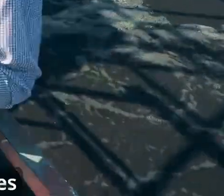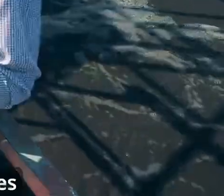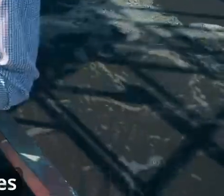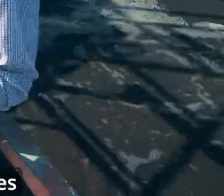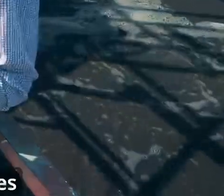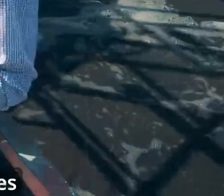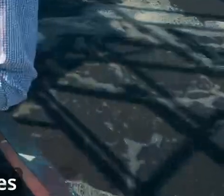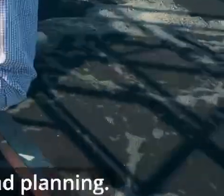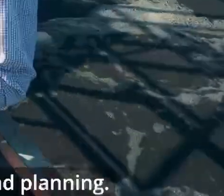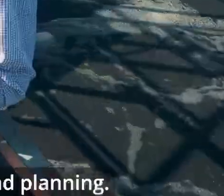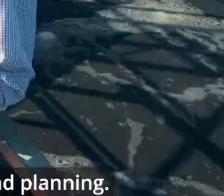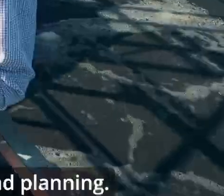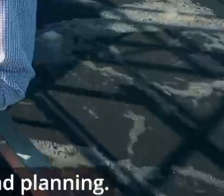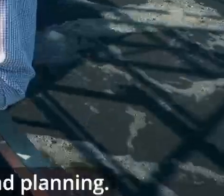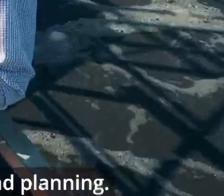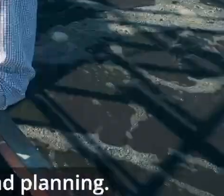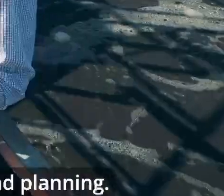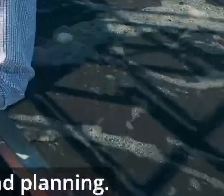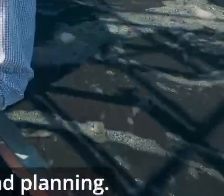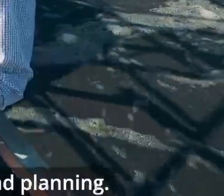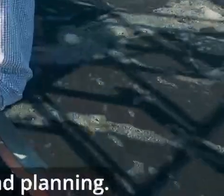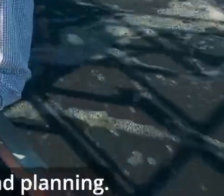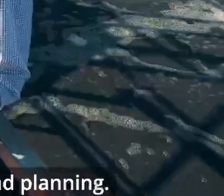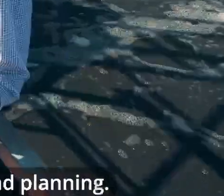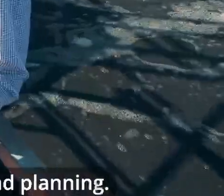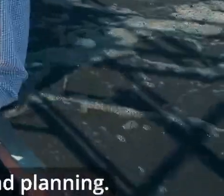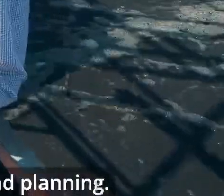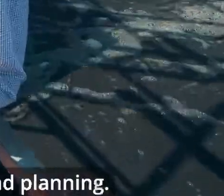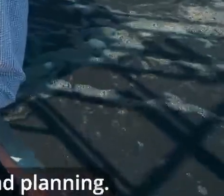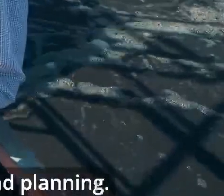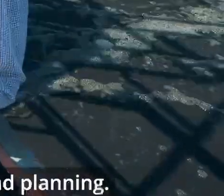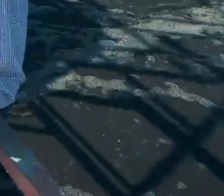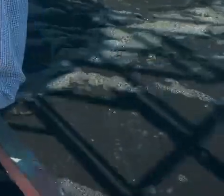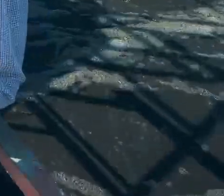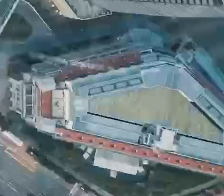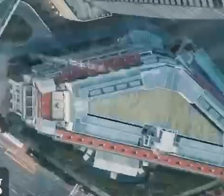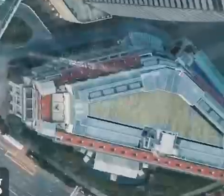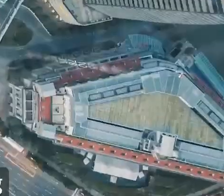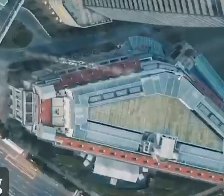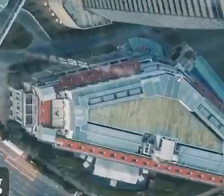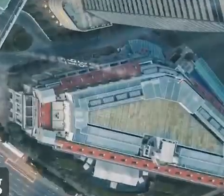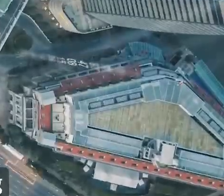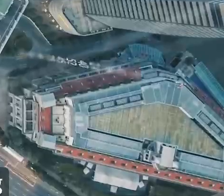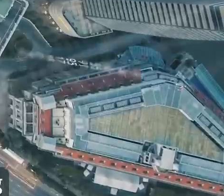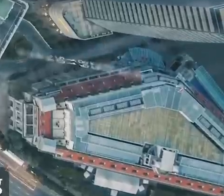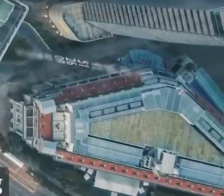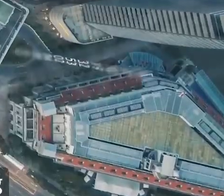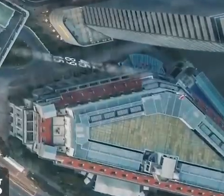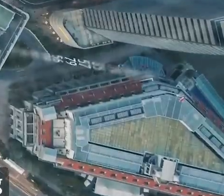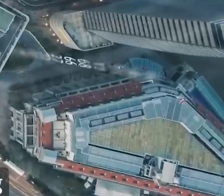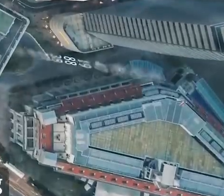and responsibilities by encouraging a cooperative approach to management and planning. For example, the